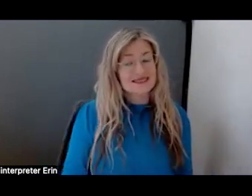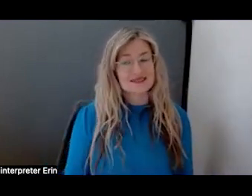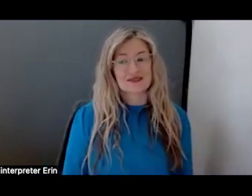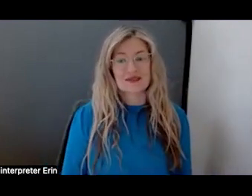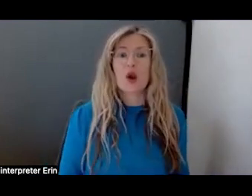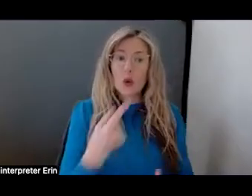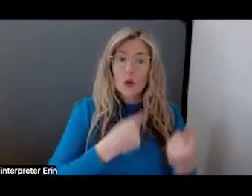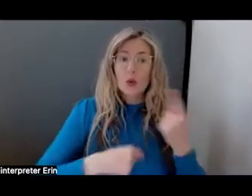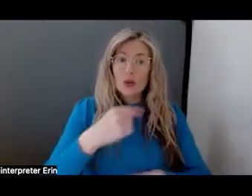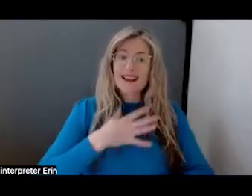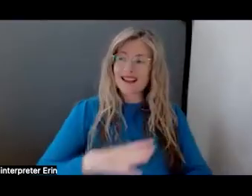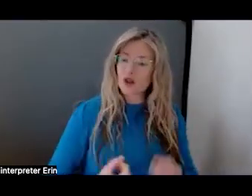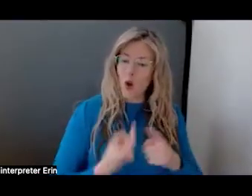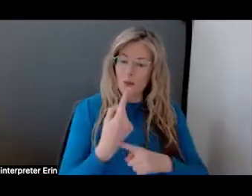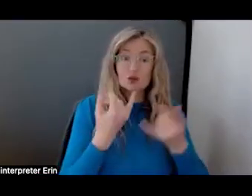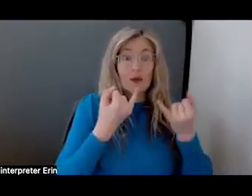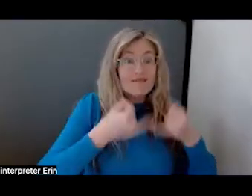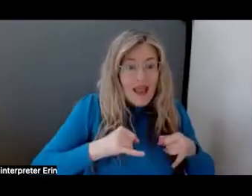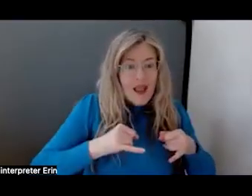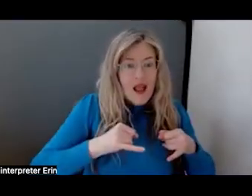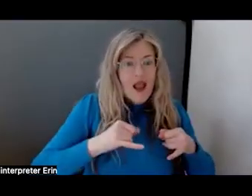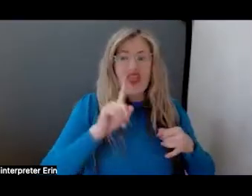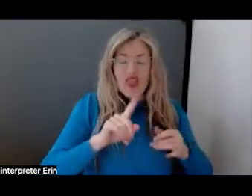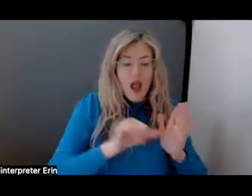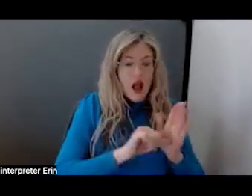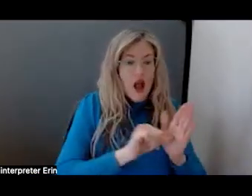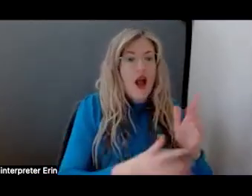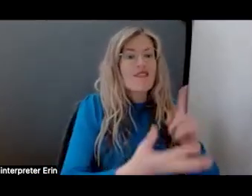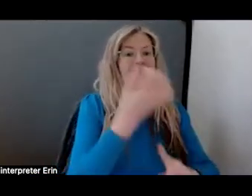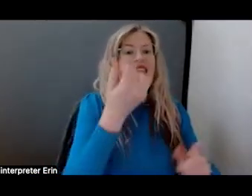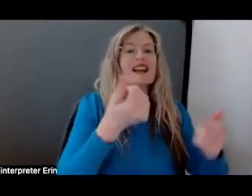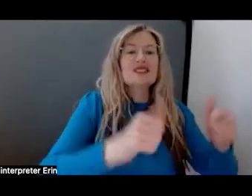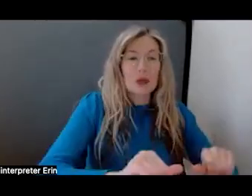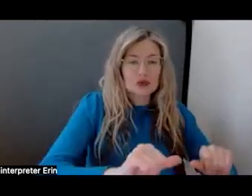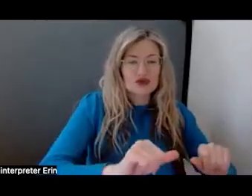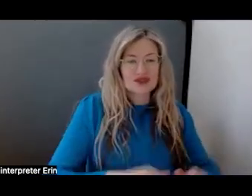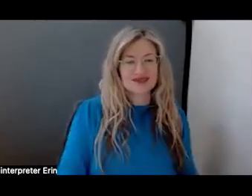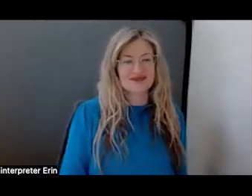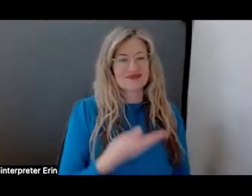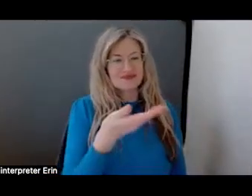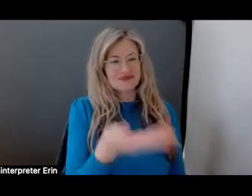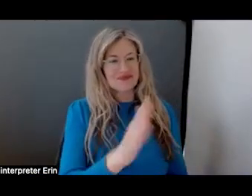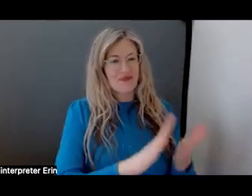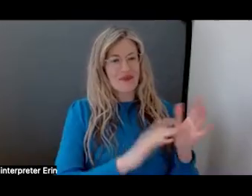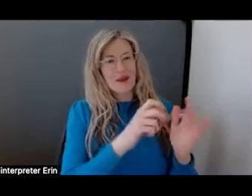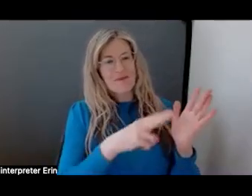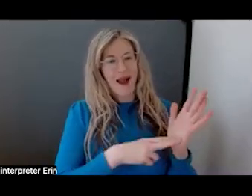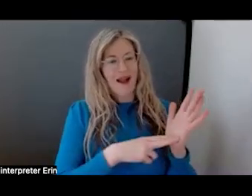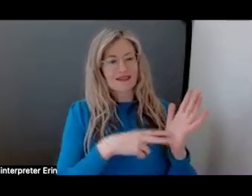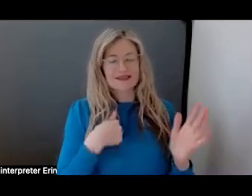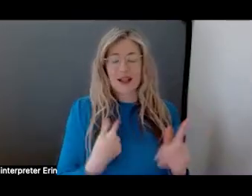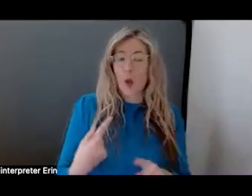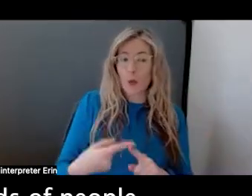find solutions. And then, Martin, did you want to take the floor? I just wanted to add one quick thing, and which